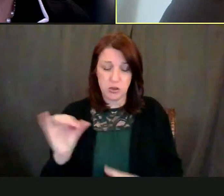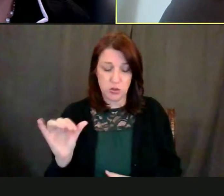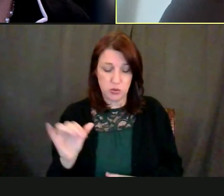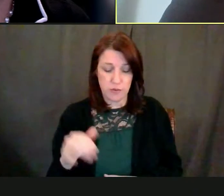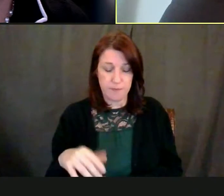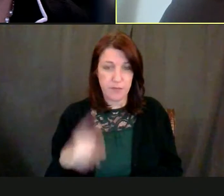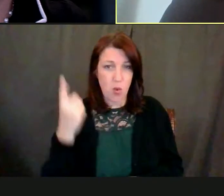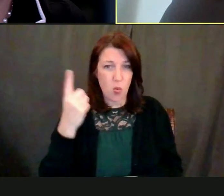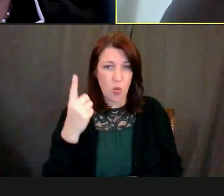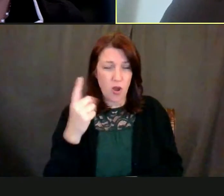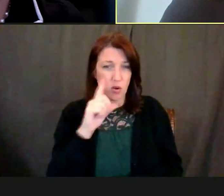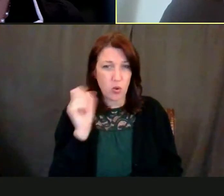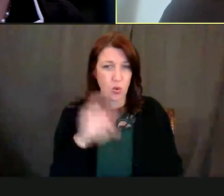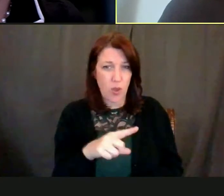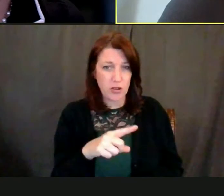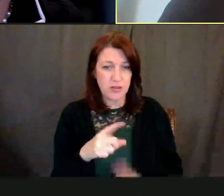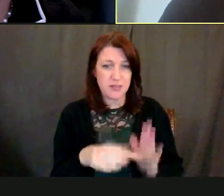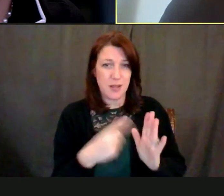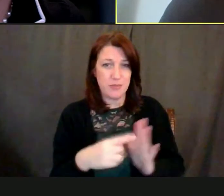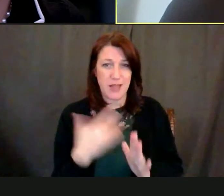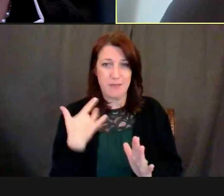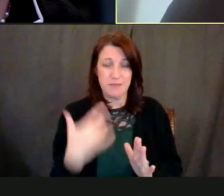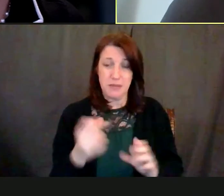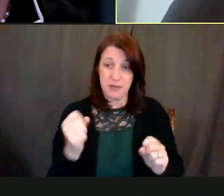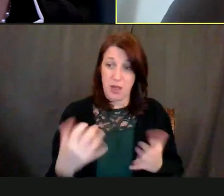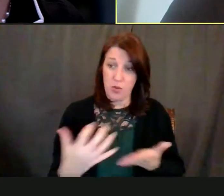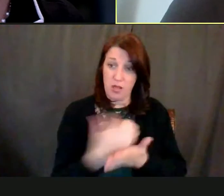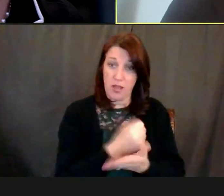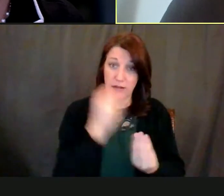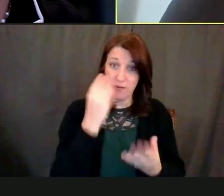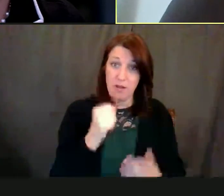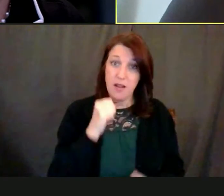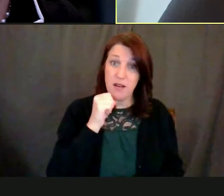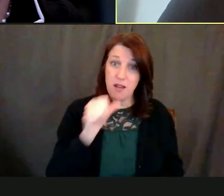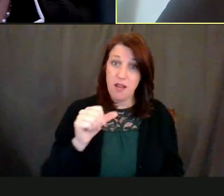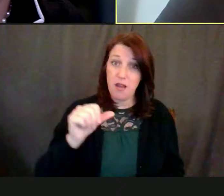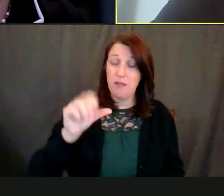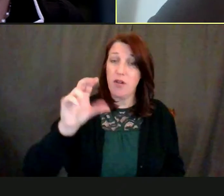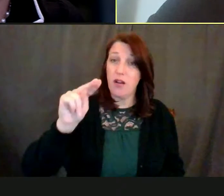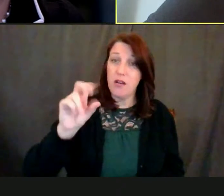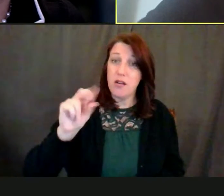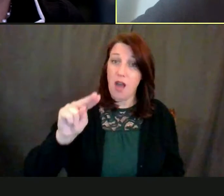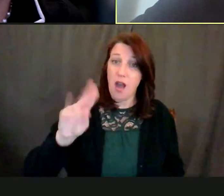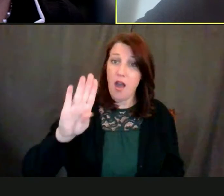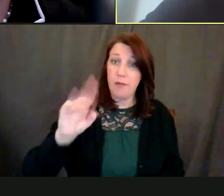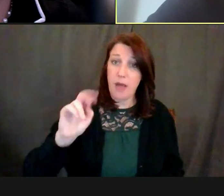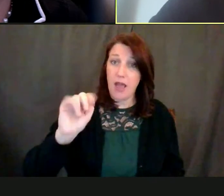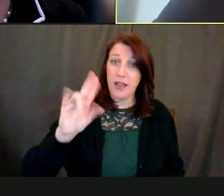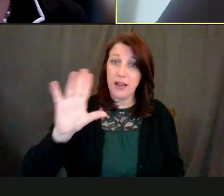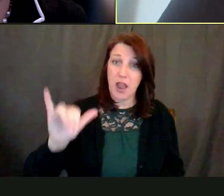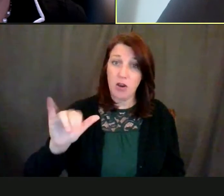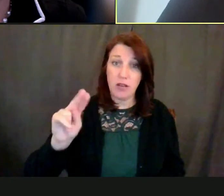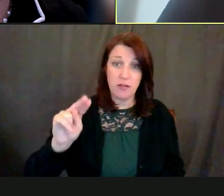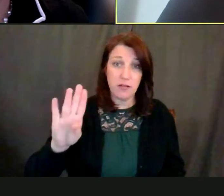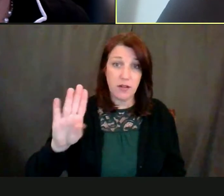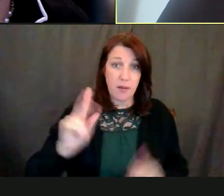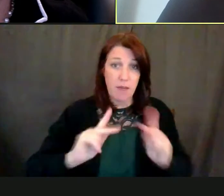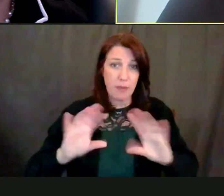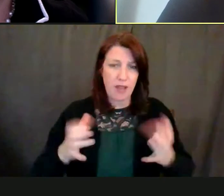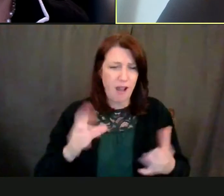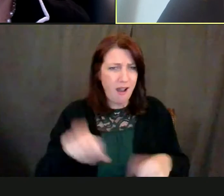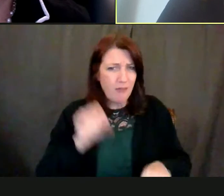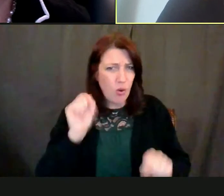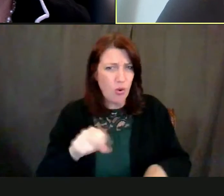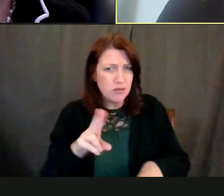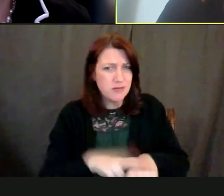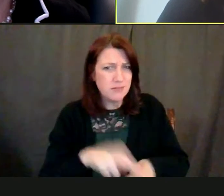One question, that sometimes we get is, can we collect information on non-binary populations? Of course you can. We would encourage you to